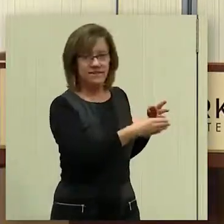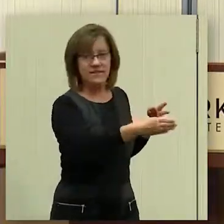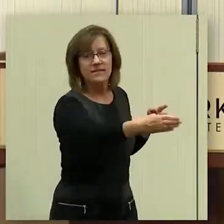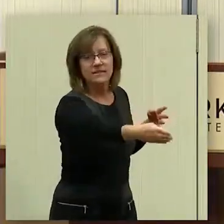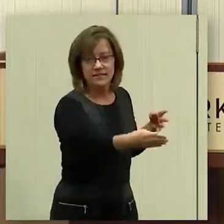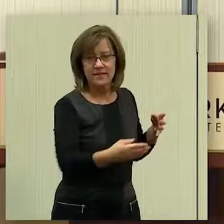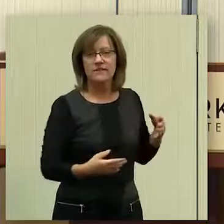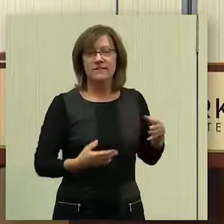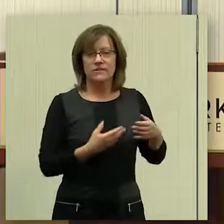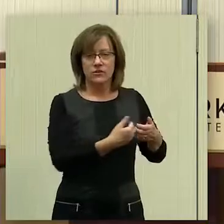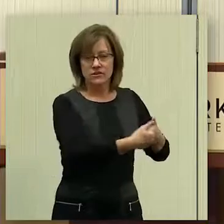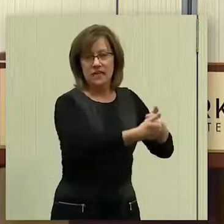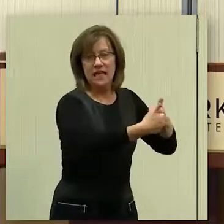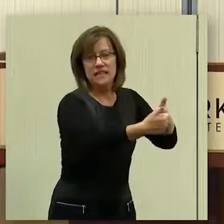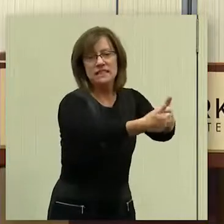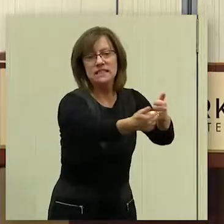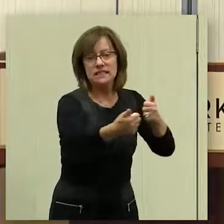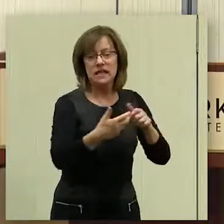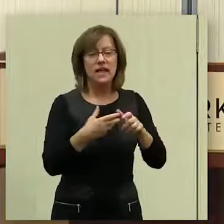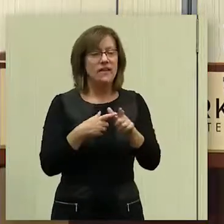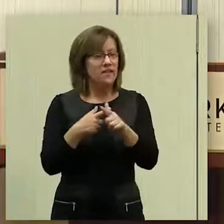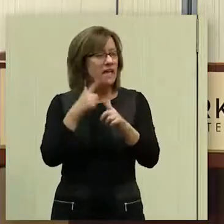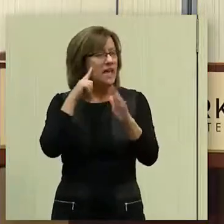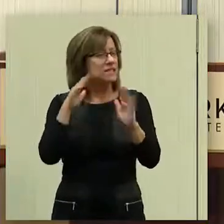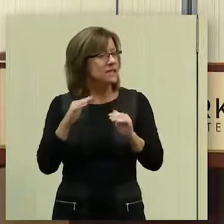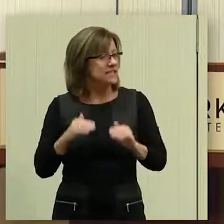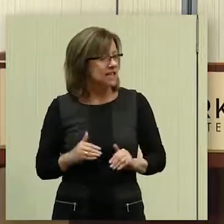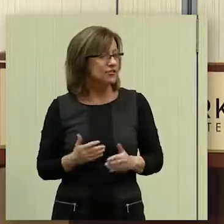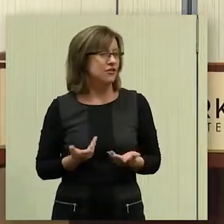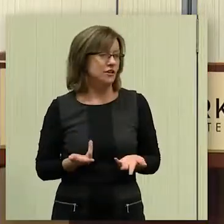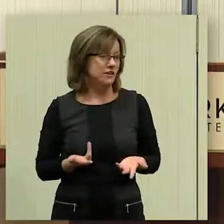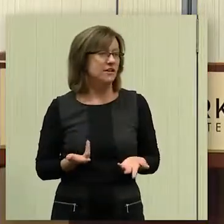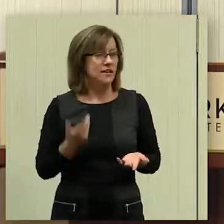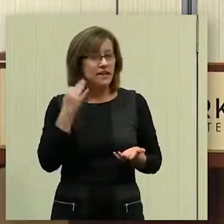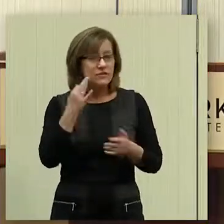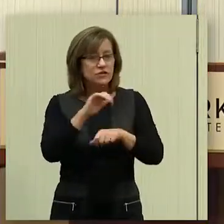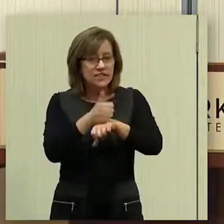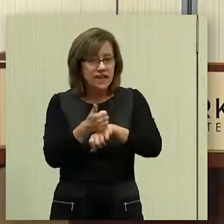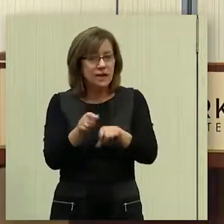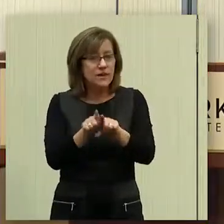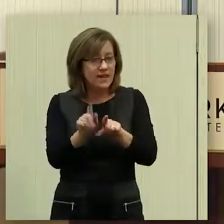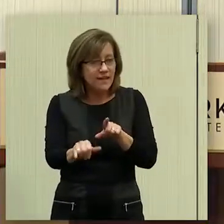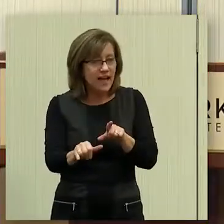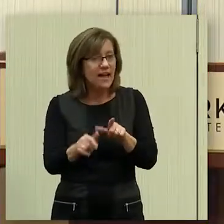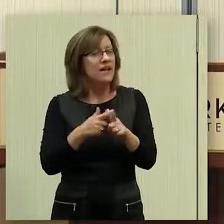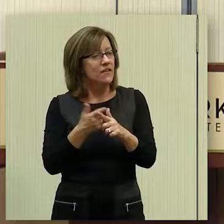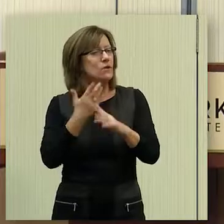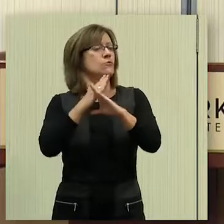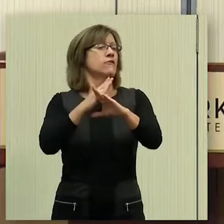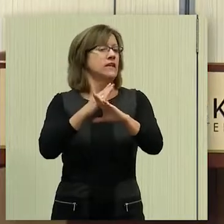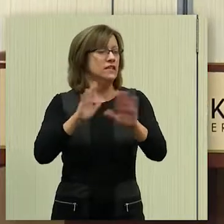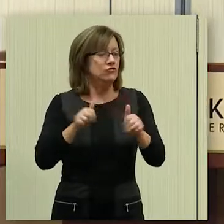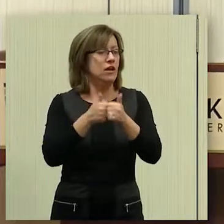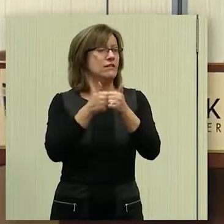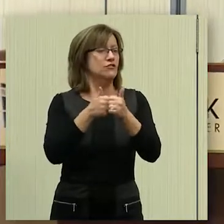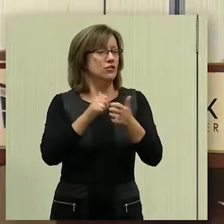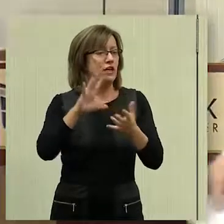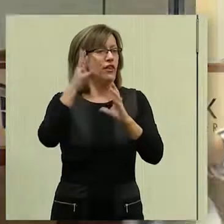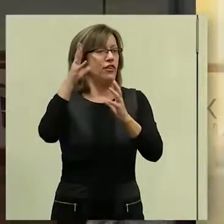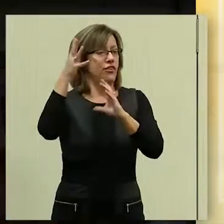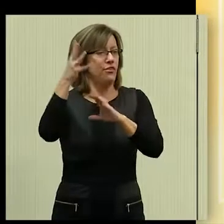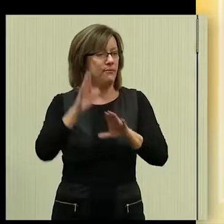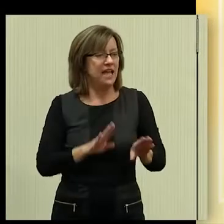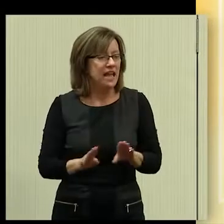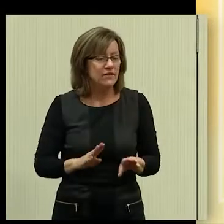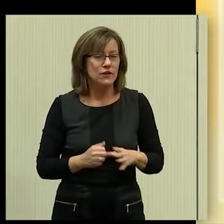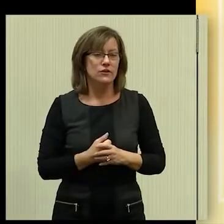the expectations are for these environments. So if we set up things like that, then we're preventing challenging behavior from occurring.